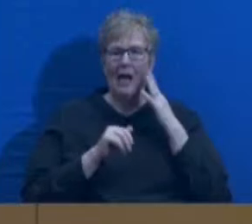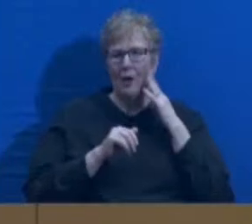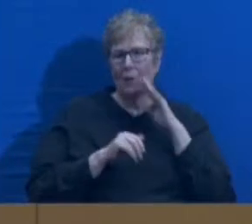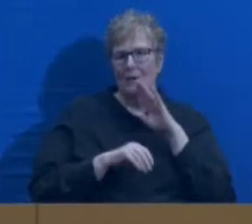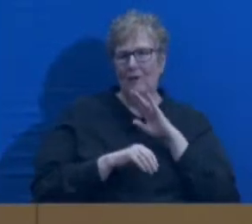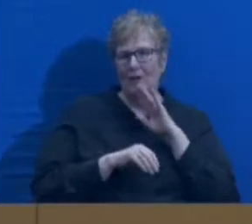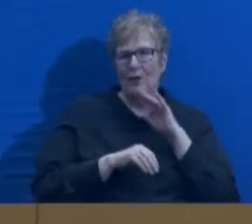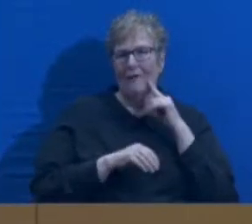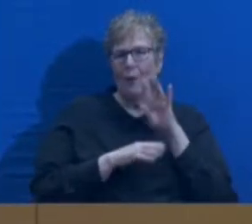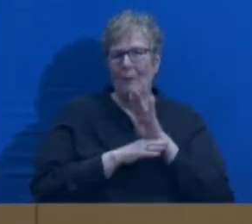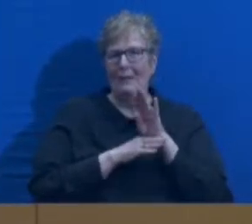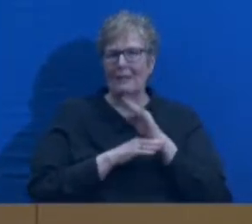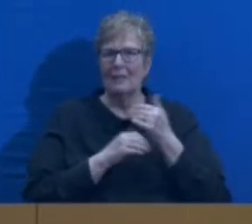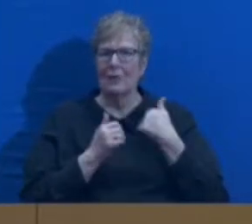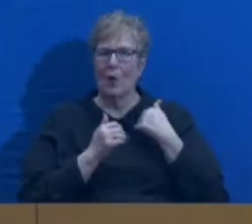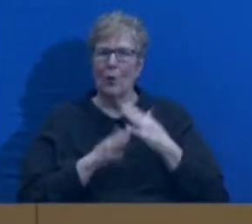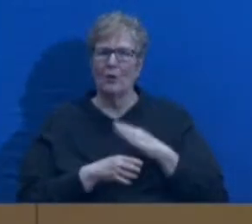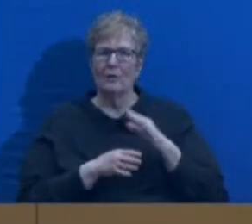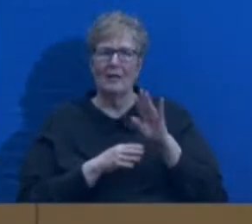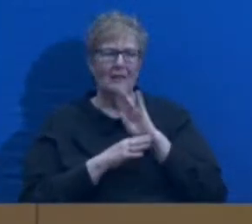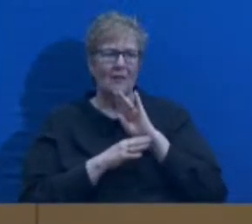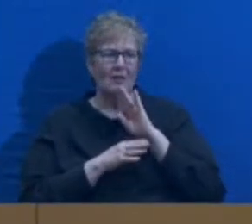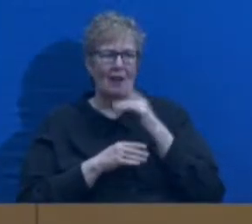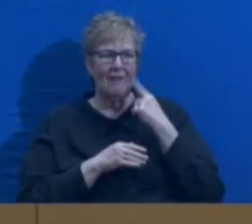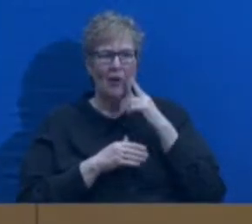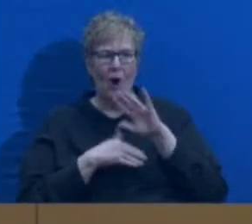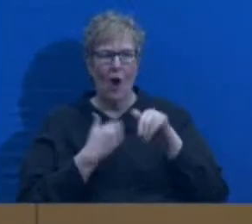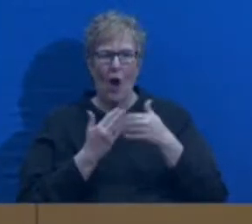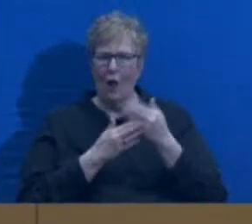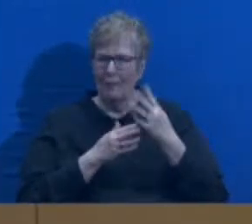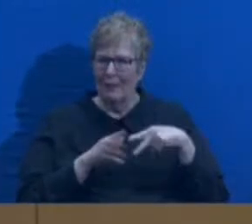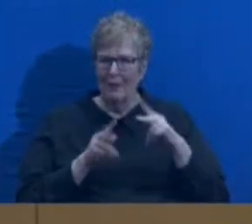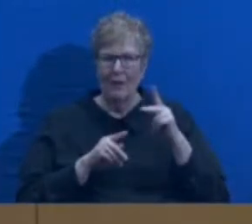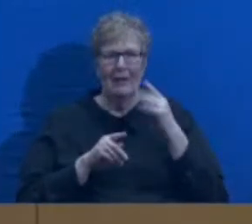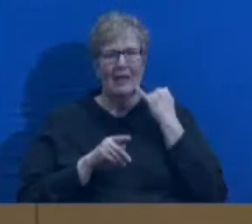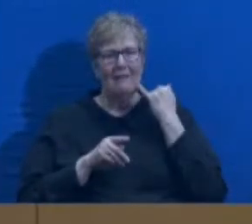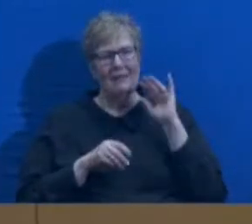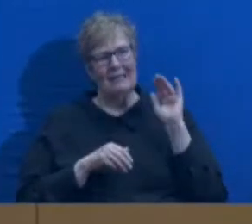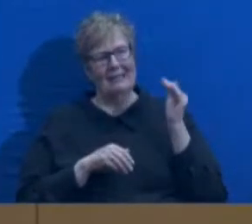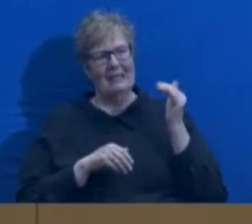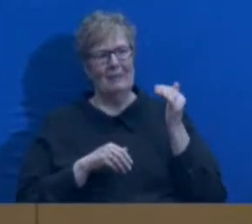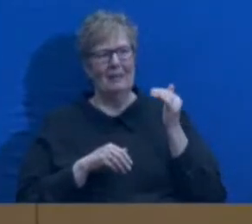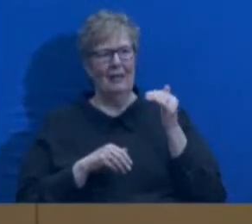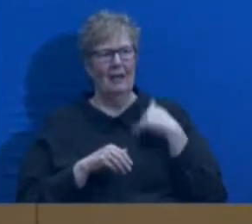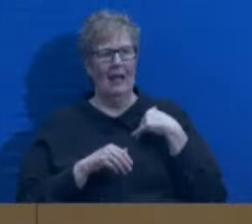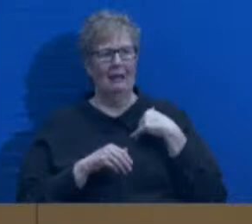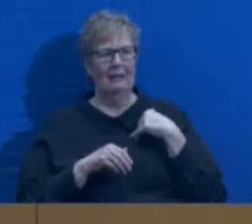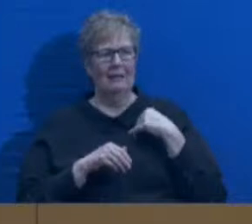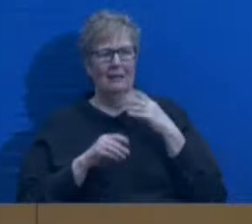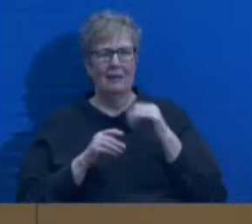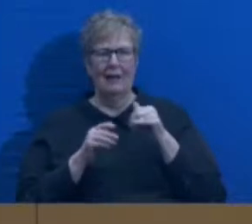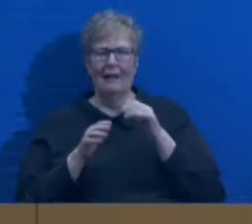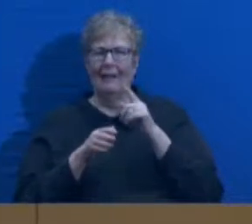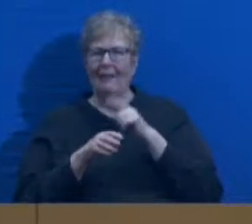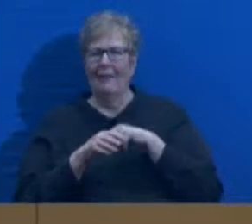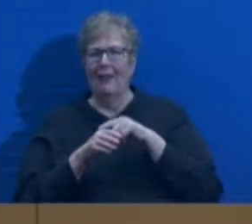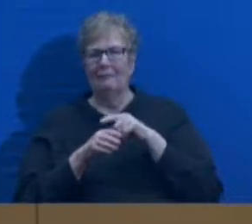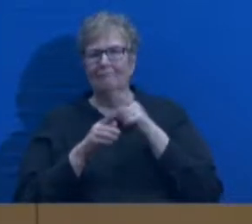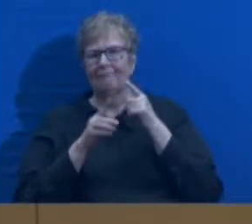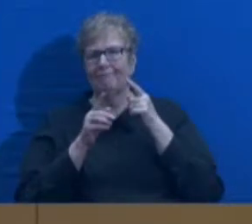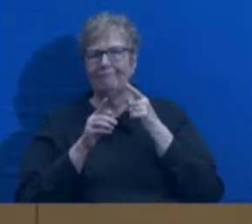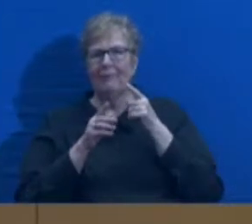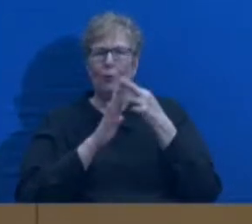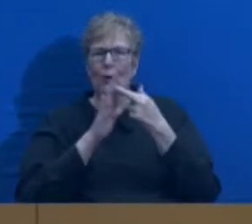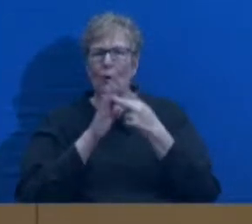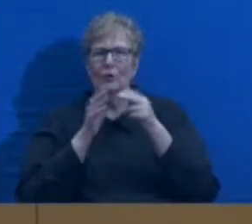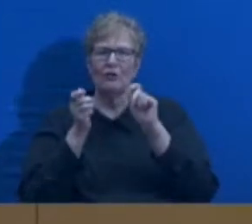for business owners. It's frustrating for, I think, all of us, particularly if it seems to be, a moving target. The goalposts continue to move. I